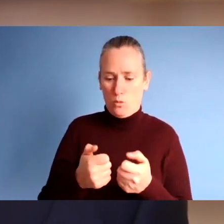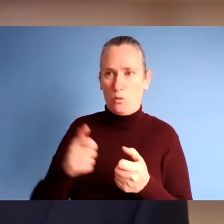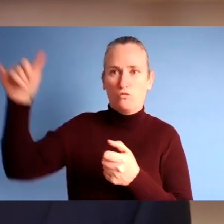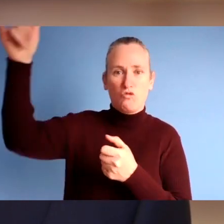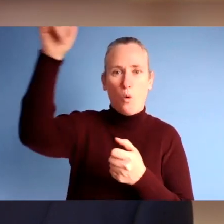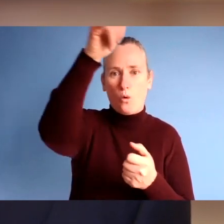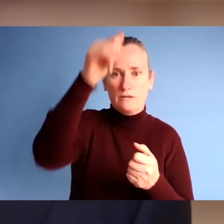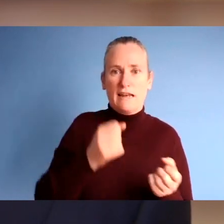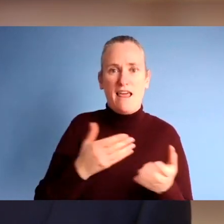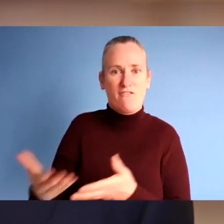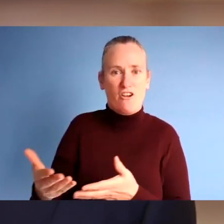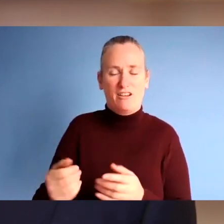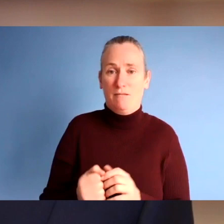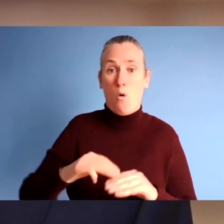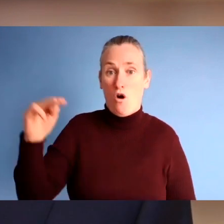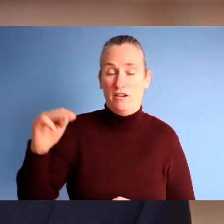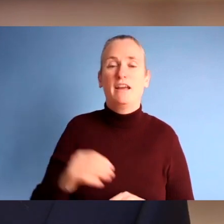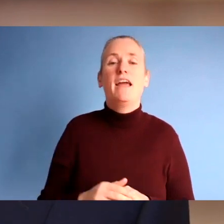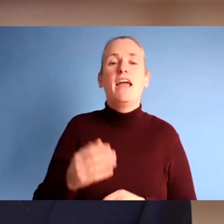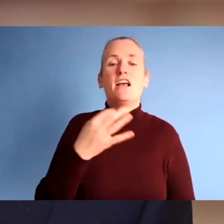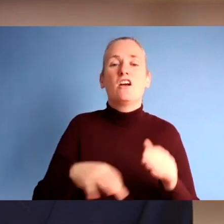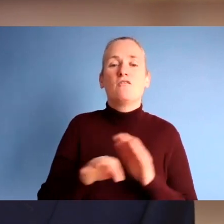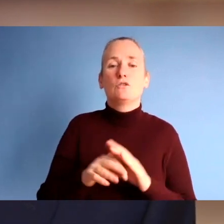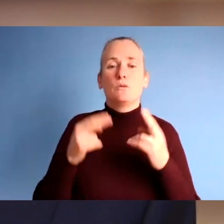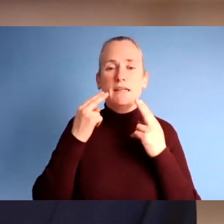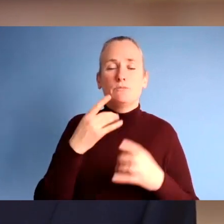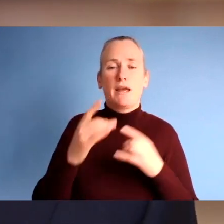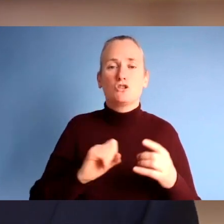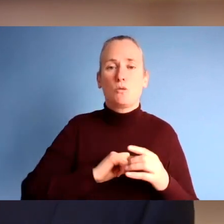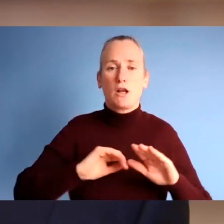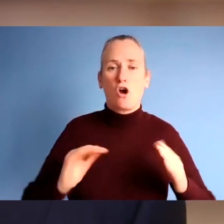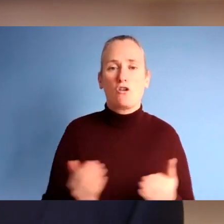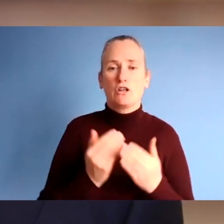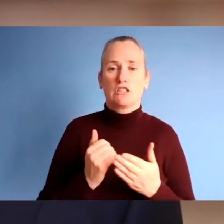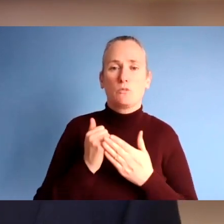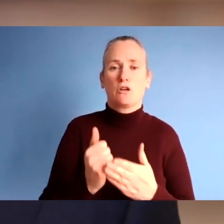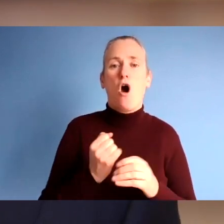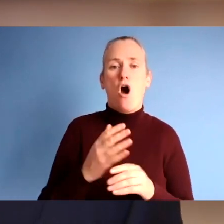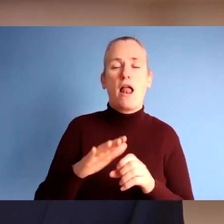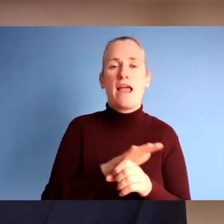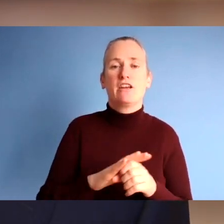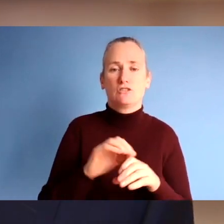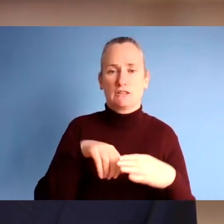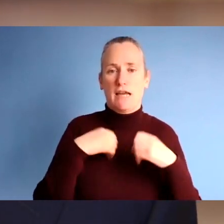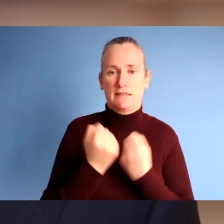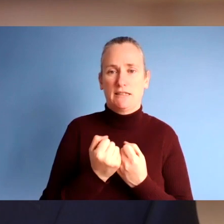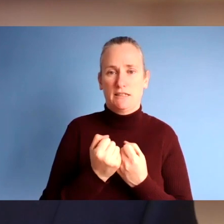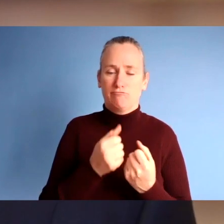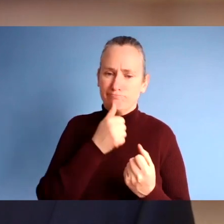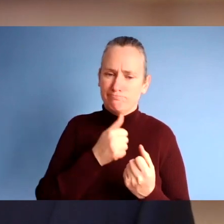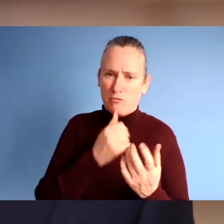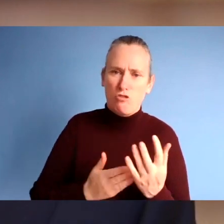In government, we need to ensure that we encourage and support all areas of our society to deal with the challenges we